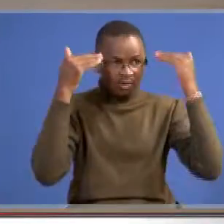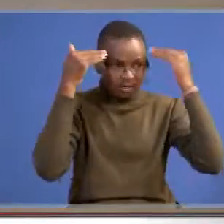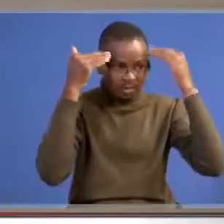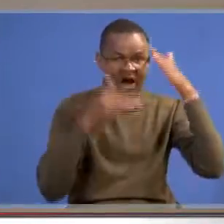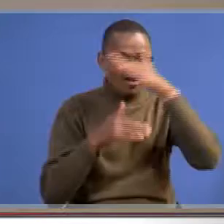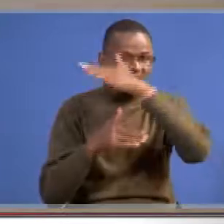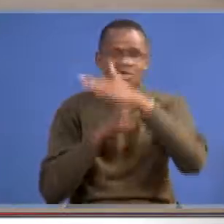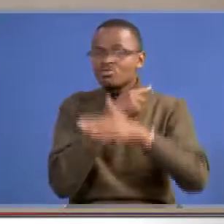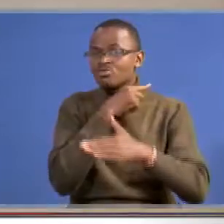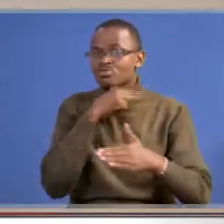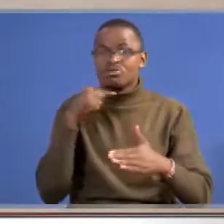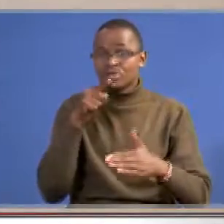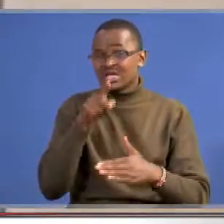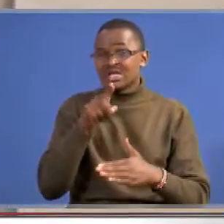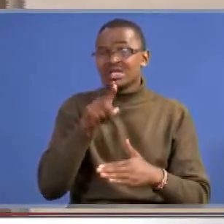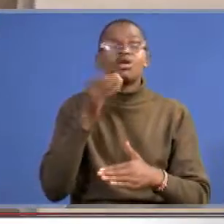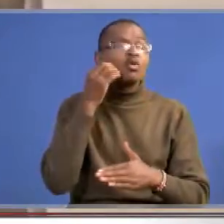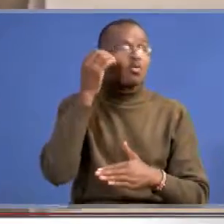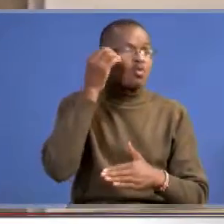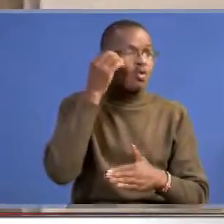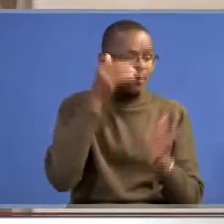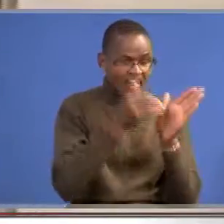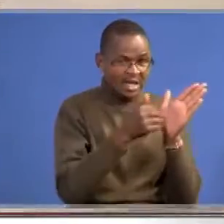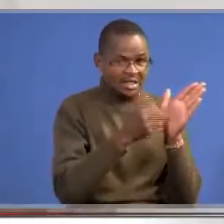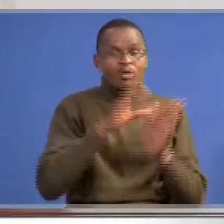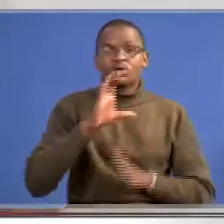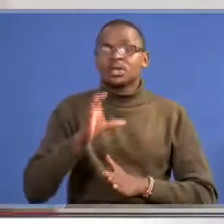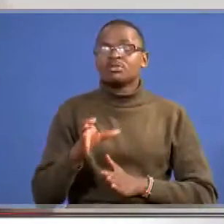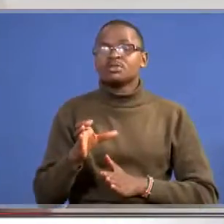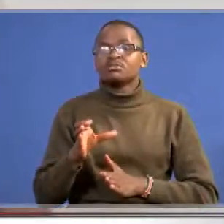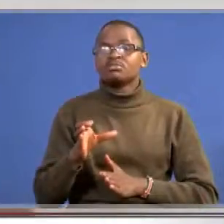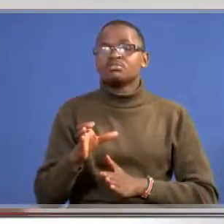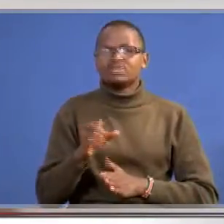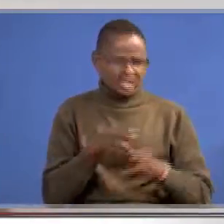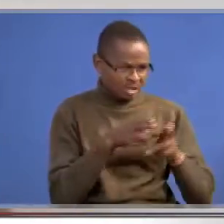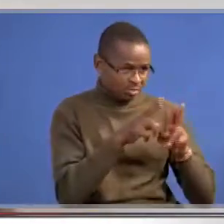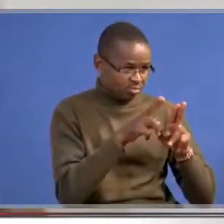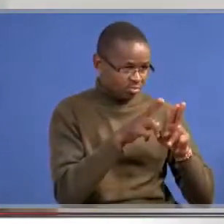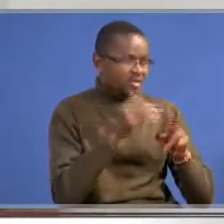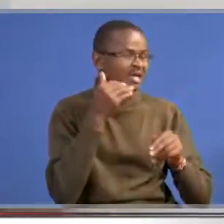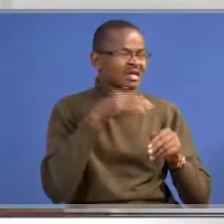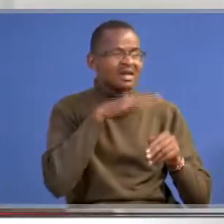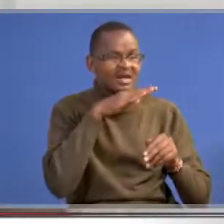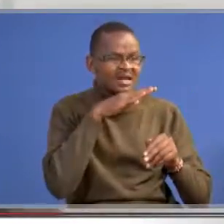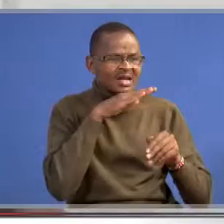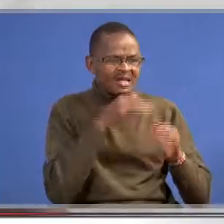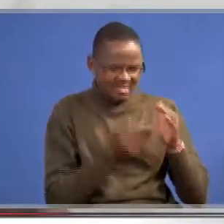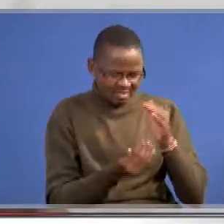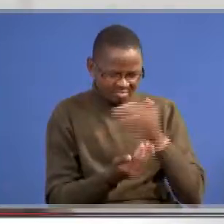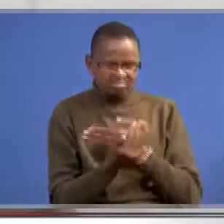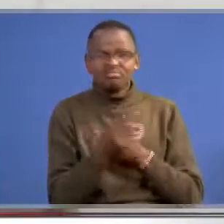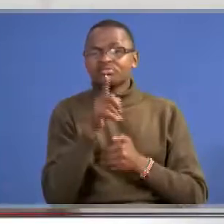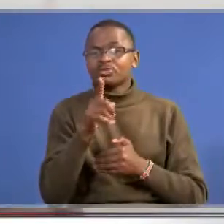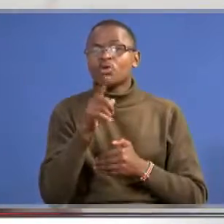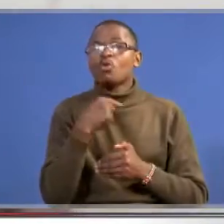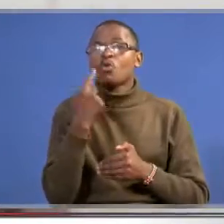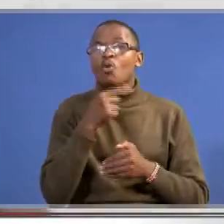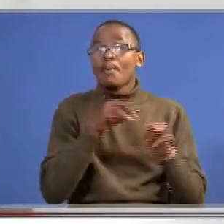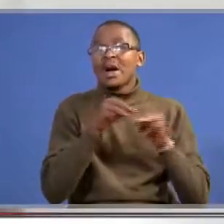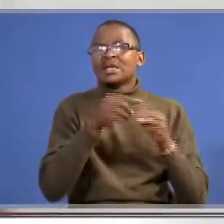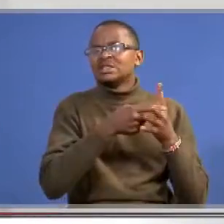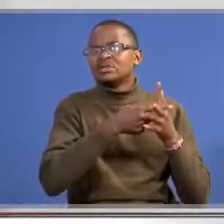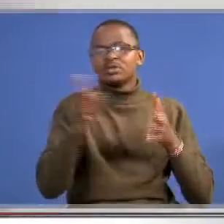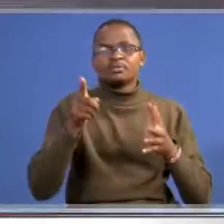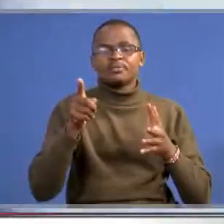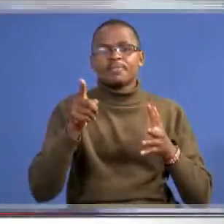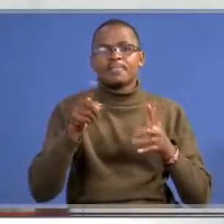afternoon killed in his Lukenya home, Machakos County. He was shot dead in broad daylight by gunmen who managed to